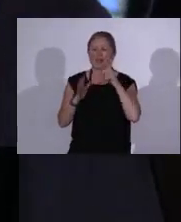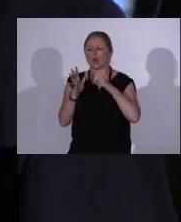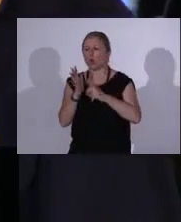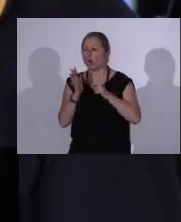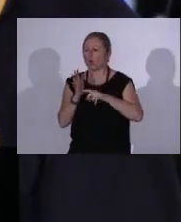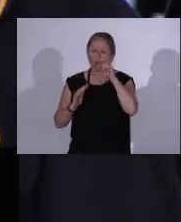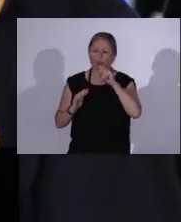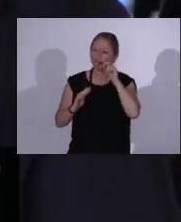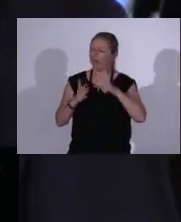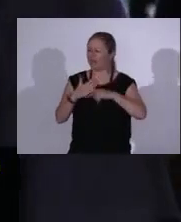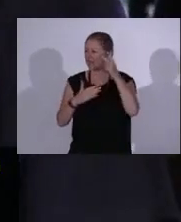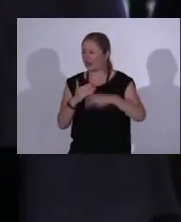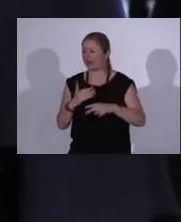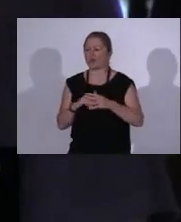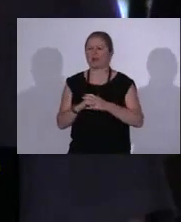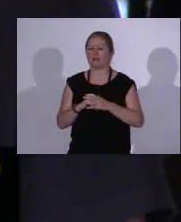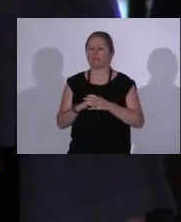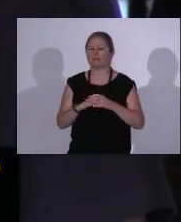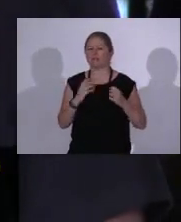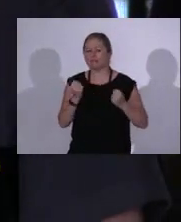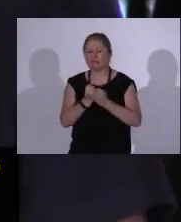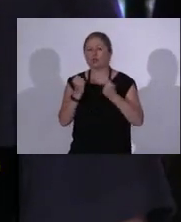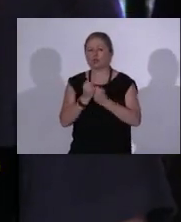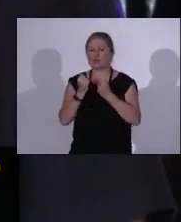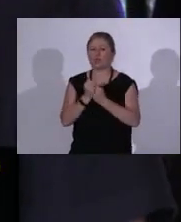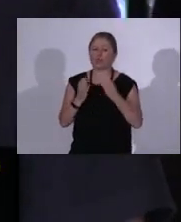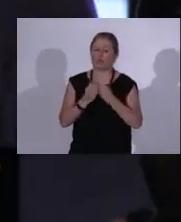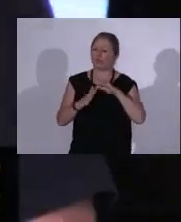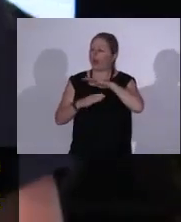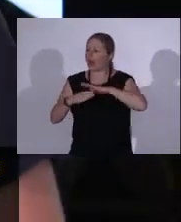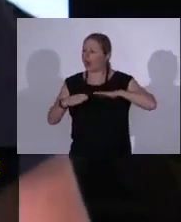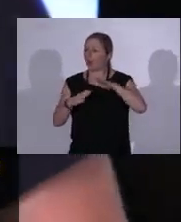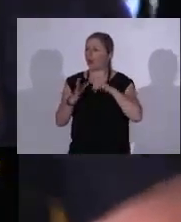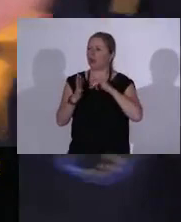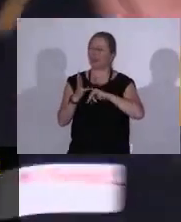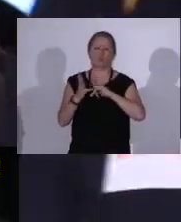well, with the support and insurance of the local association.